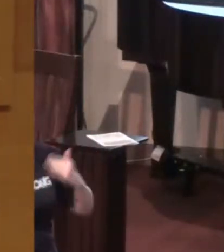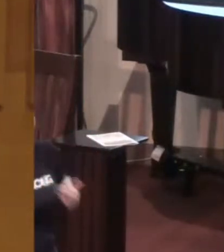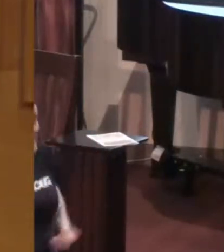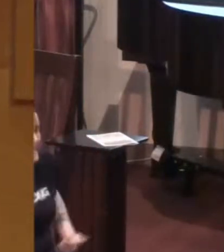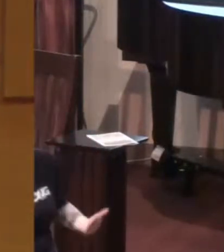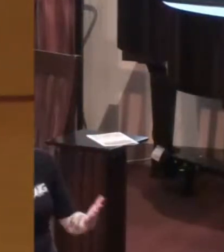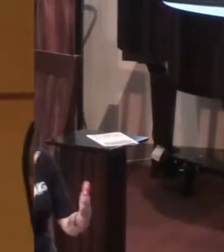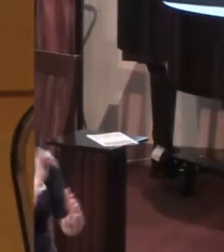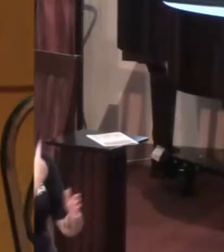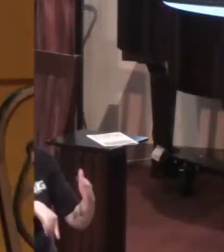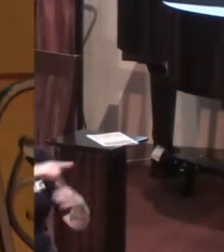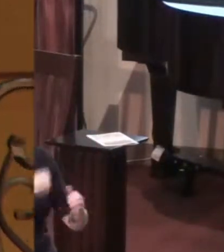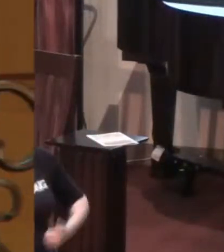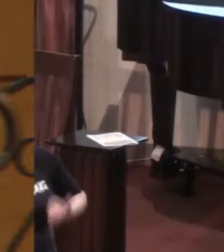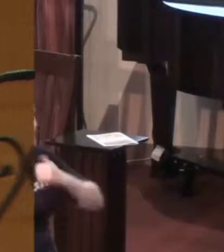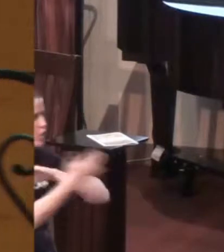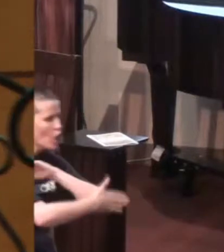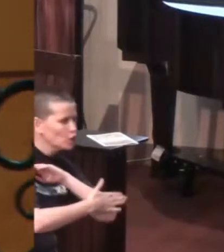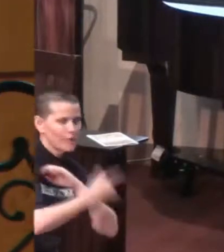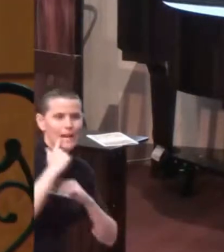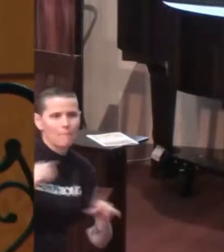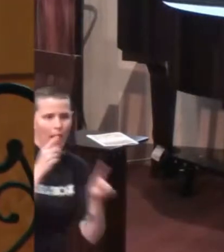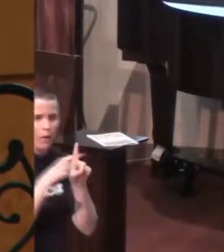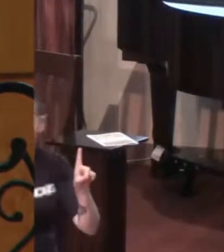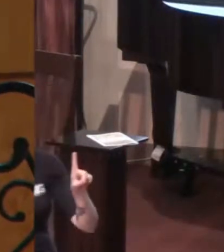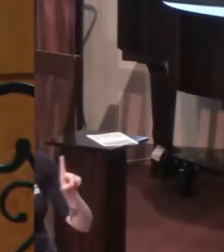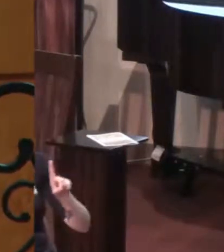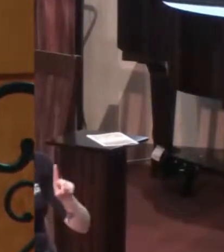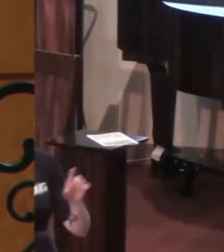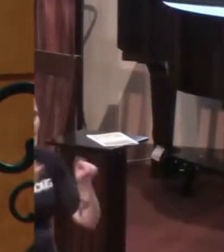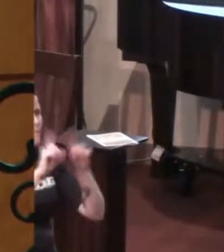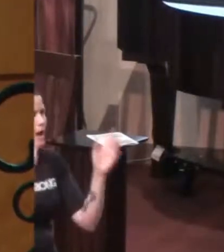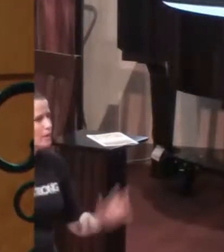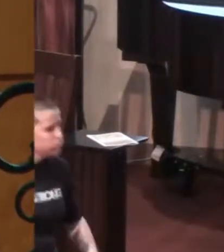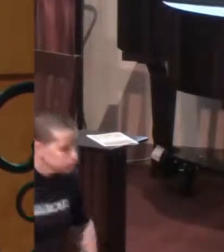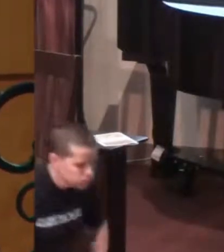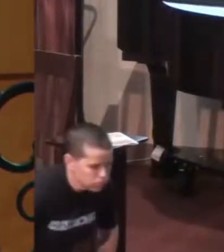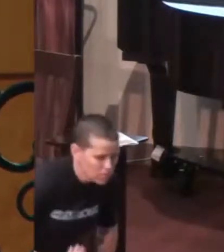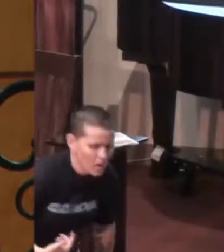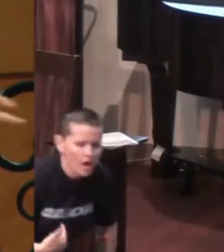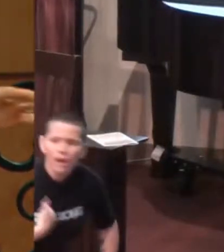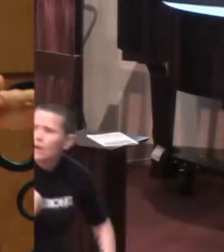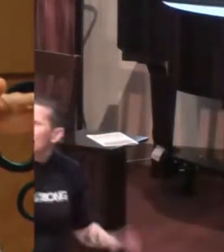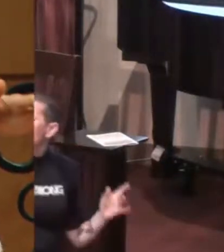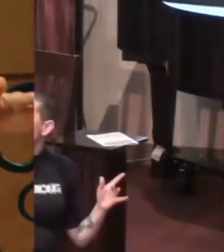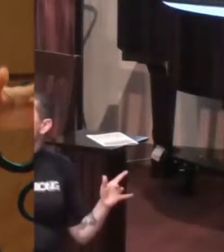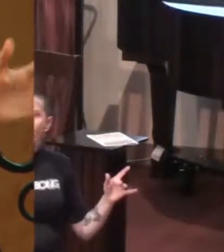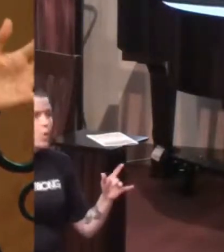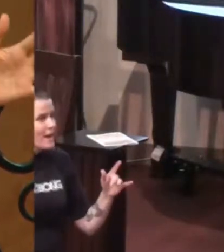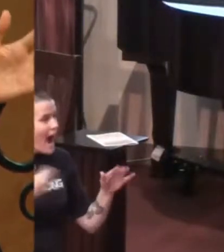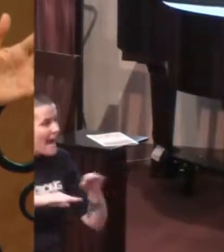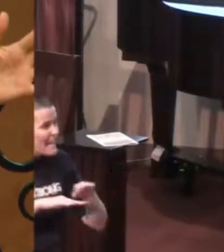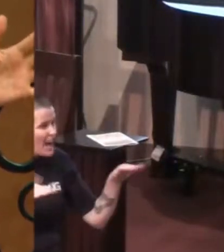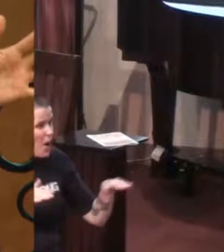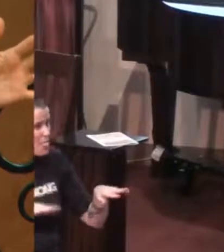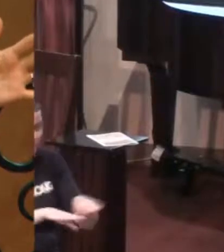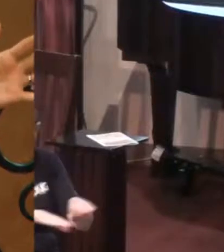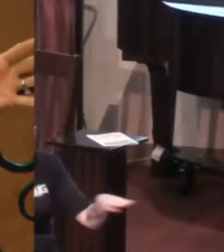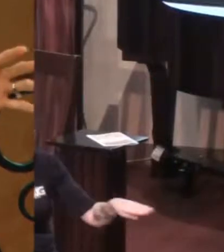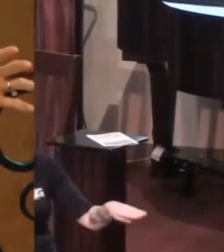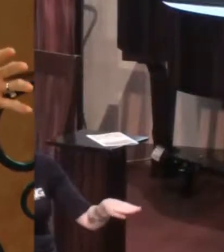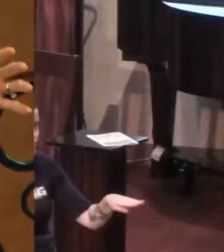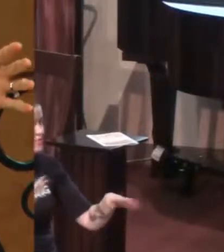free. This is totally off script, but when I go out onto a floor to dance and nobody knows who I